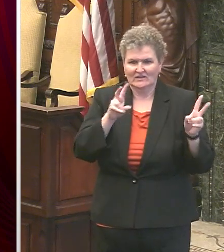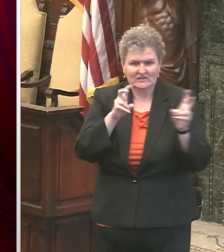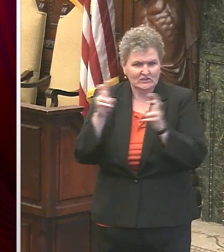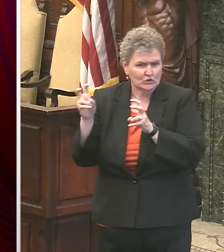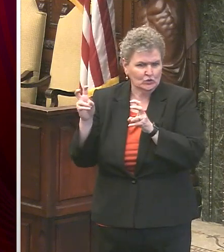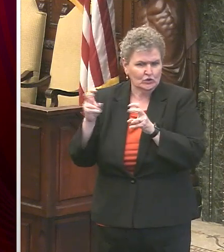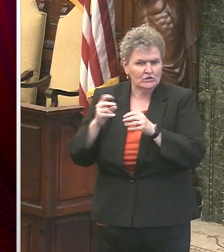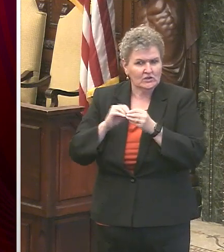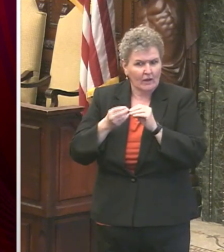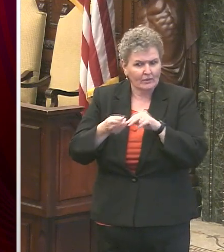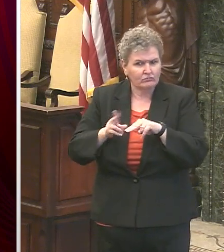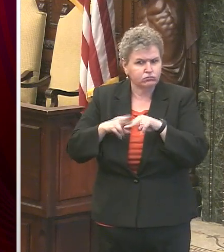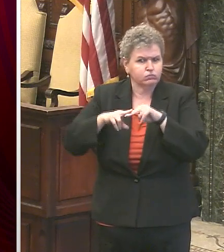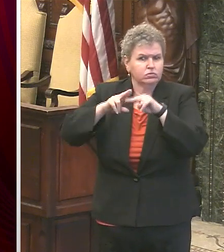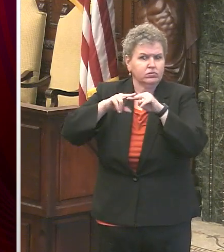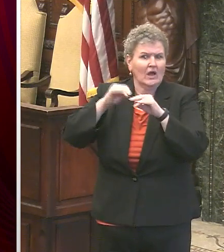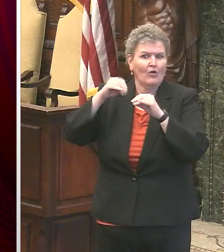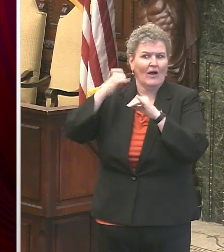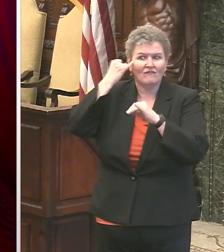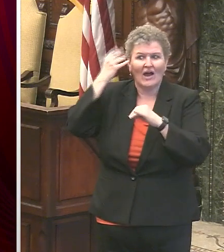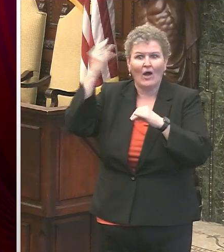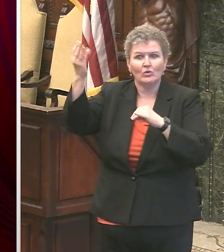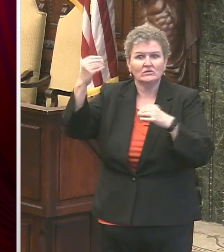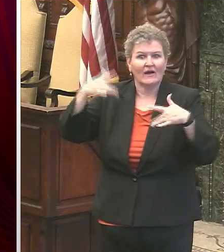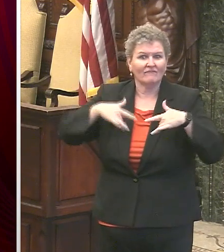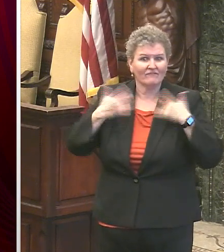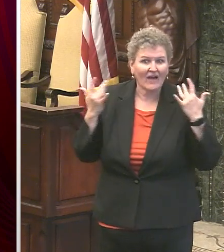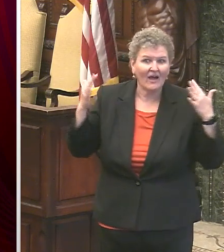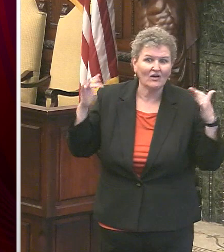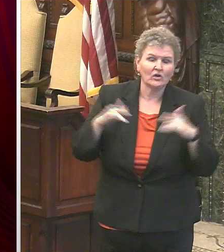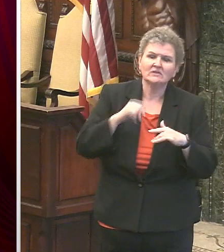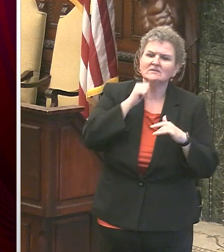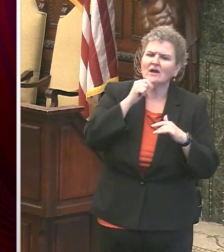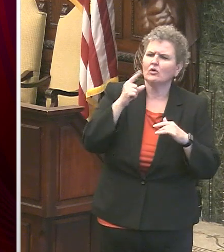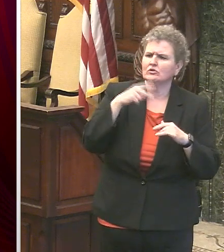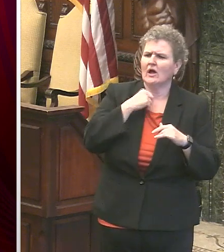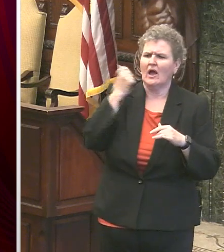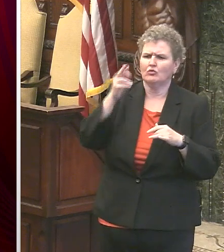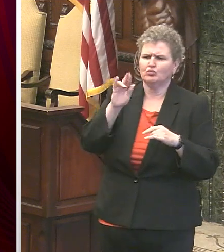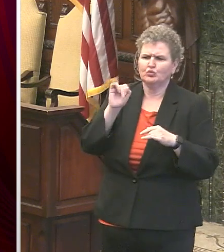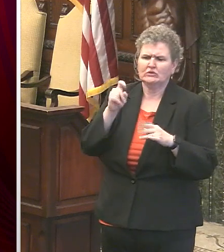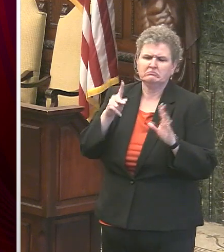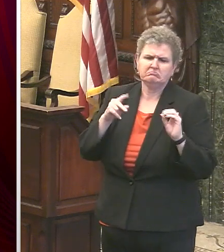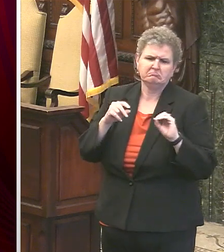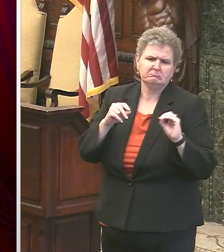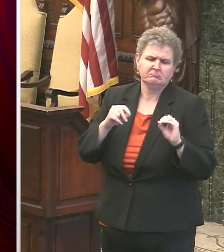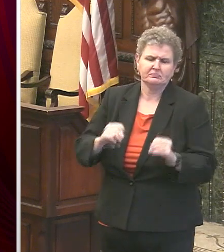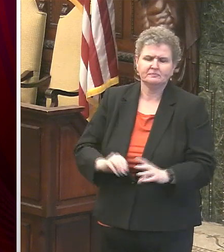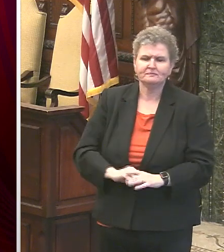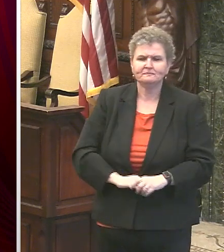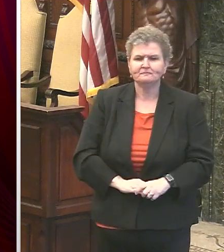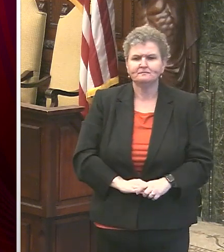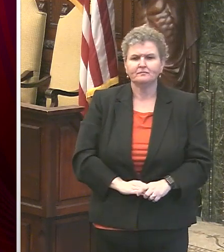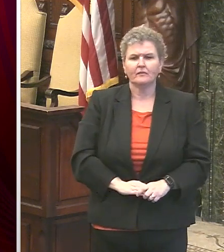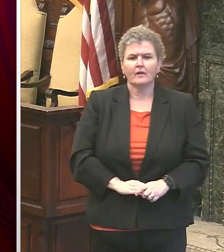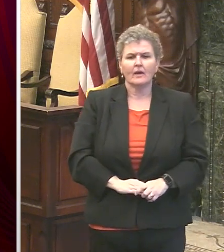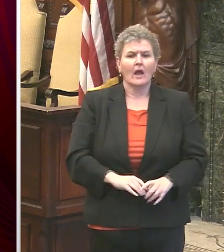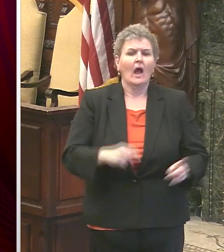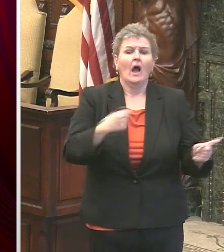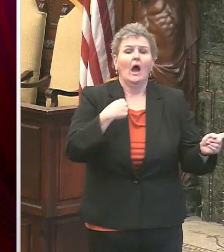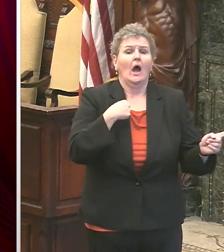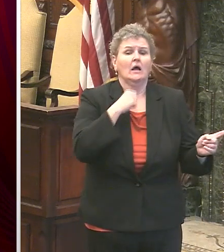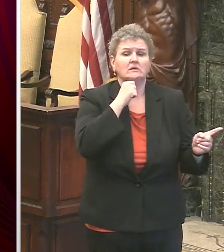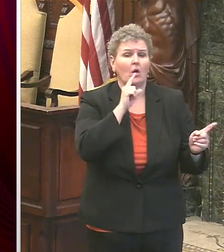people outside events, specifically events, not restaurants or businesses? Now, we have not seen reports where we're